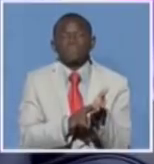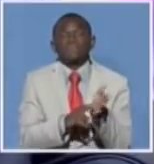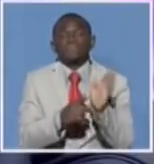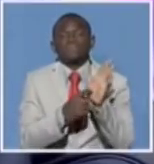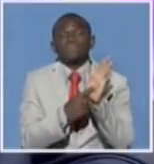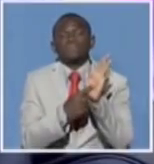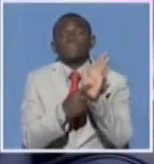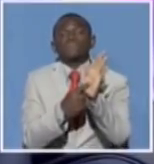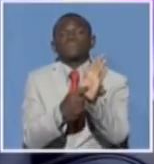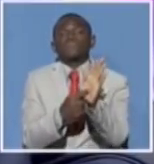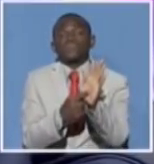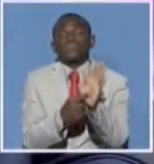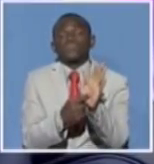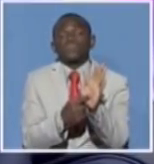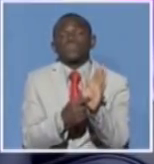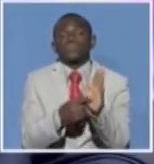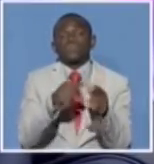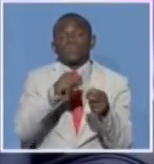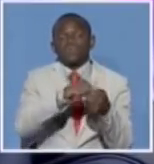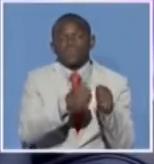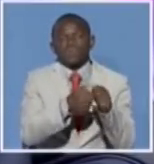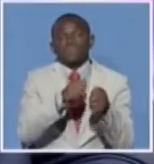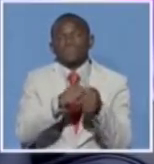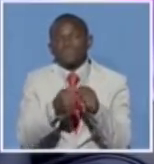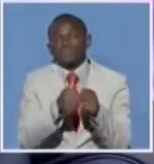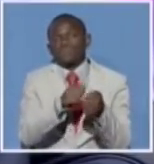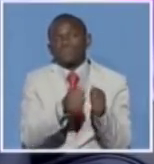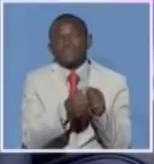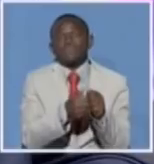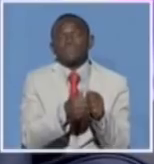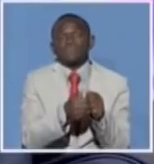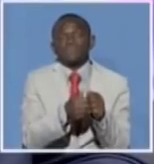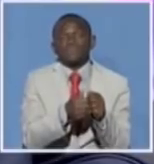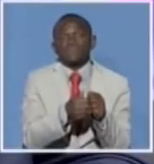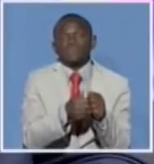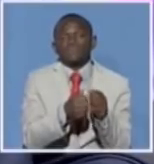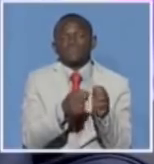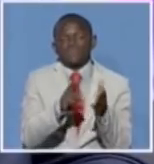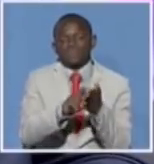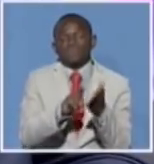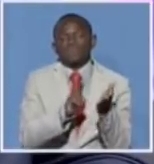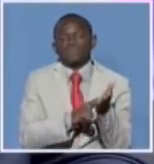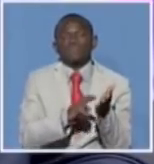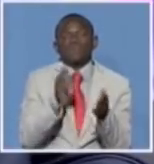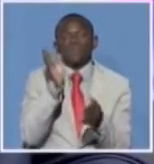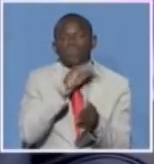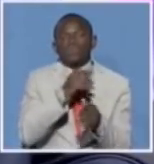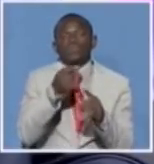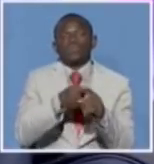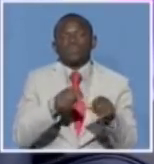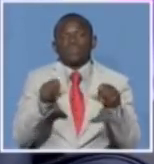which had to be re-looked into by the Office of the Auditor General. So the Ministry of